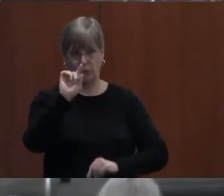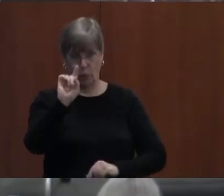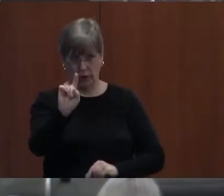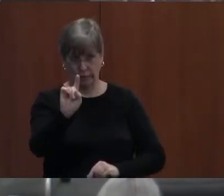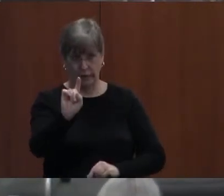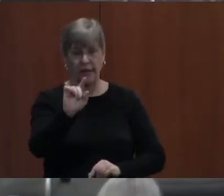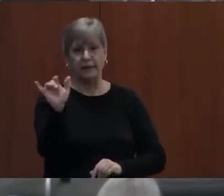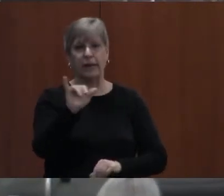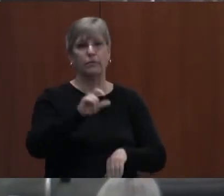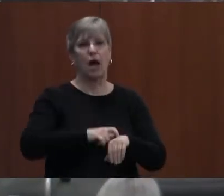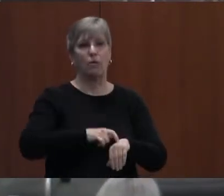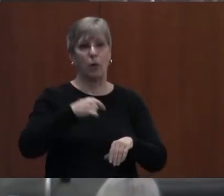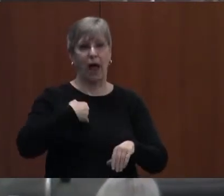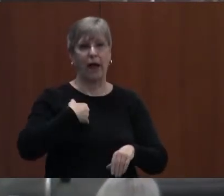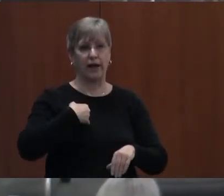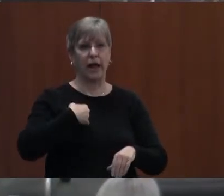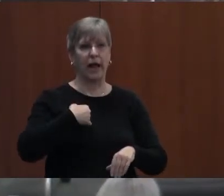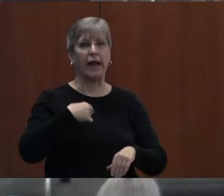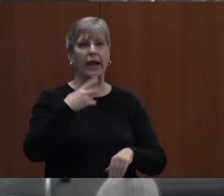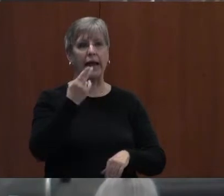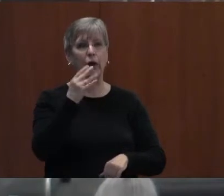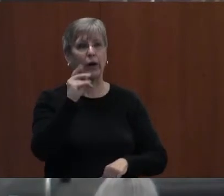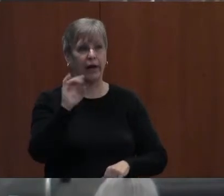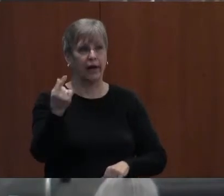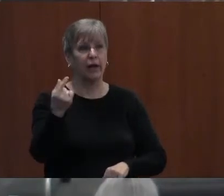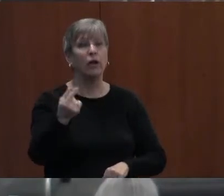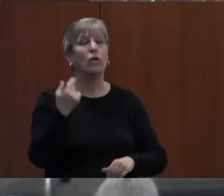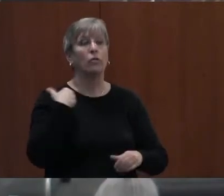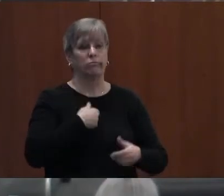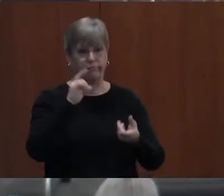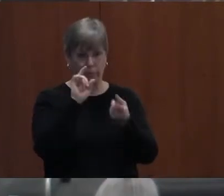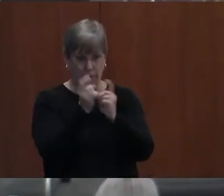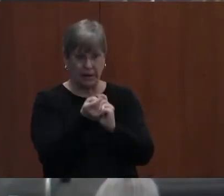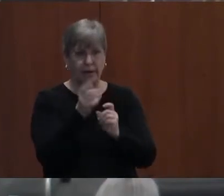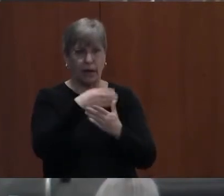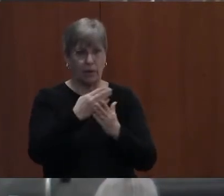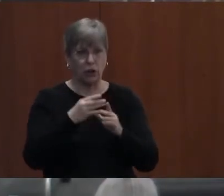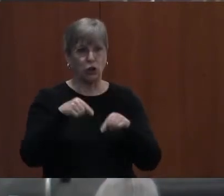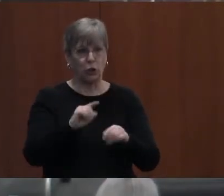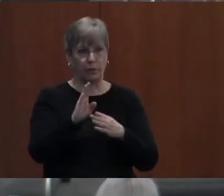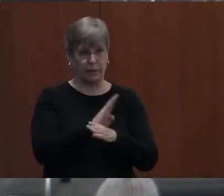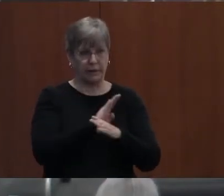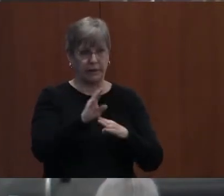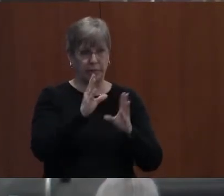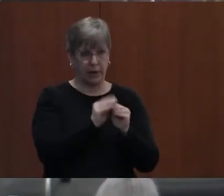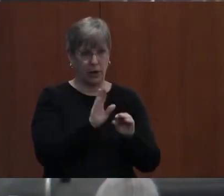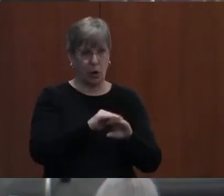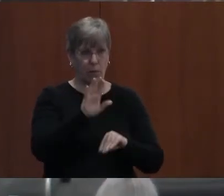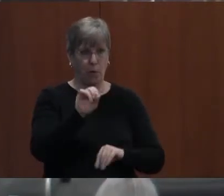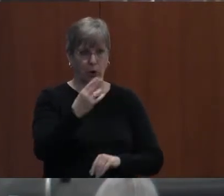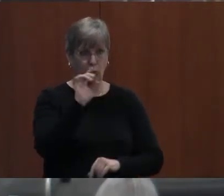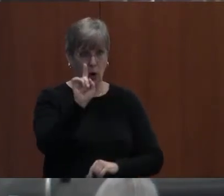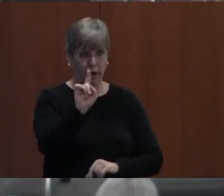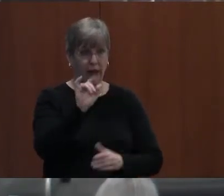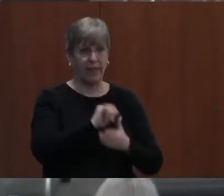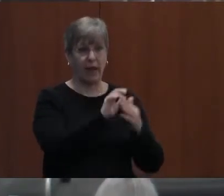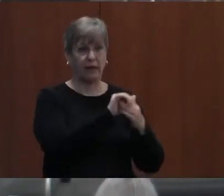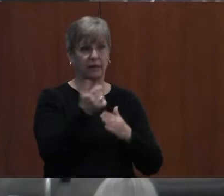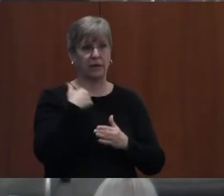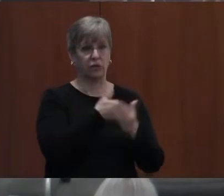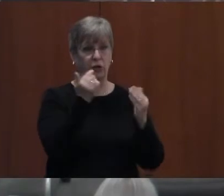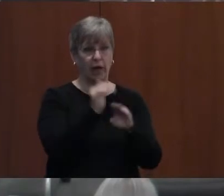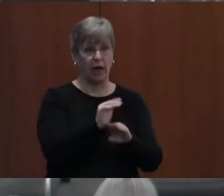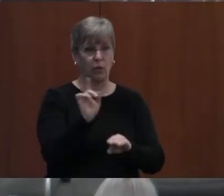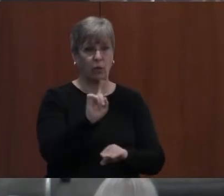time that the board also had a hearing. The board also amended the budget during its business meeting on March 1, and that brings us to tonight,